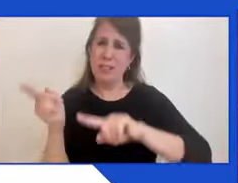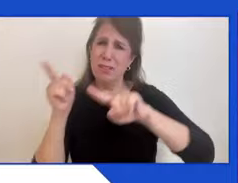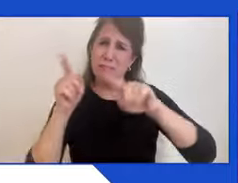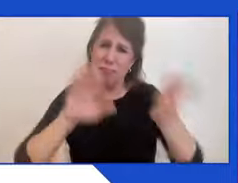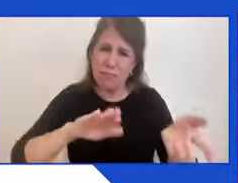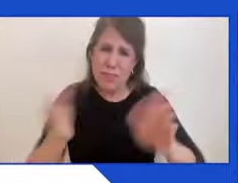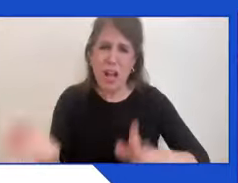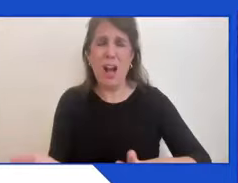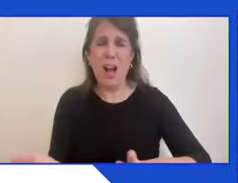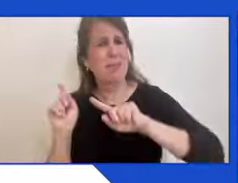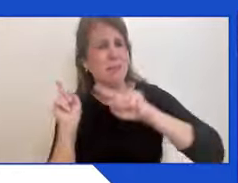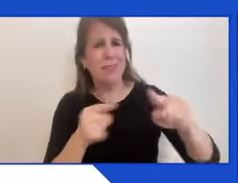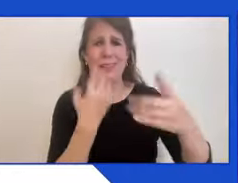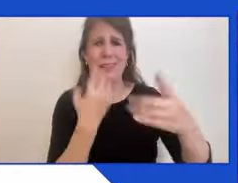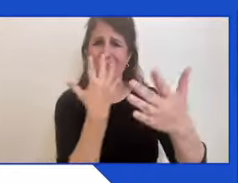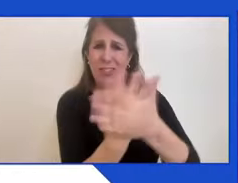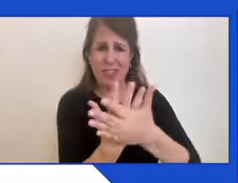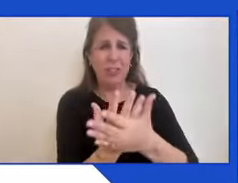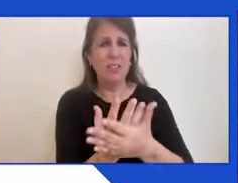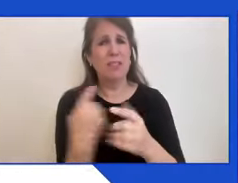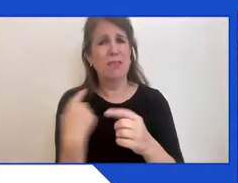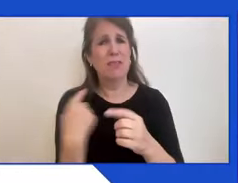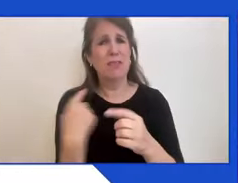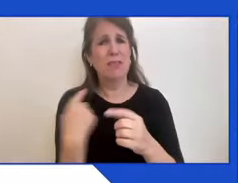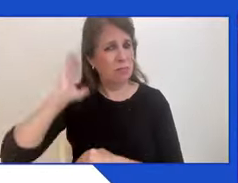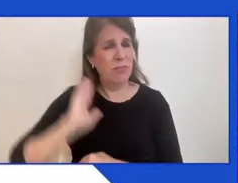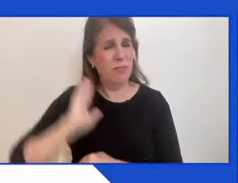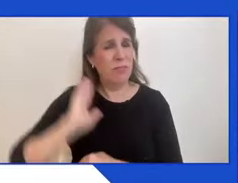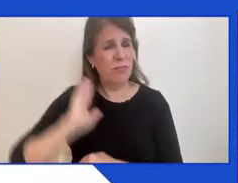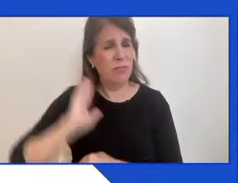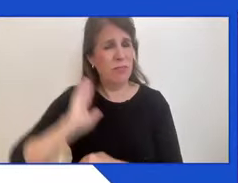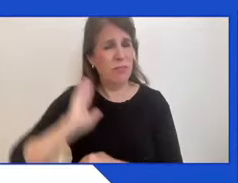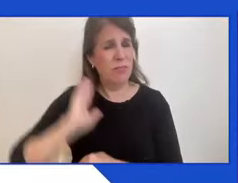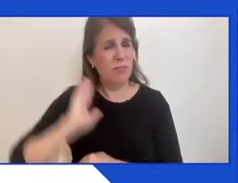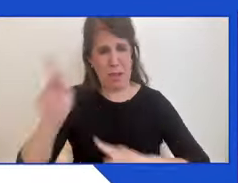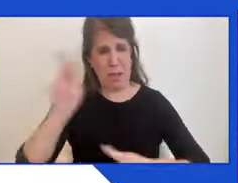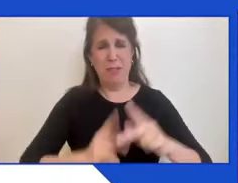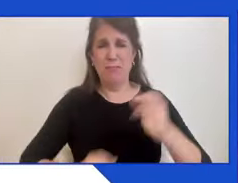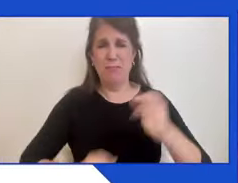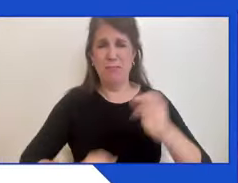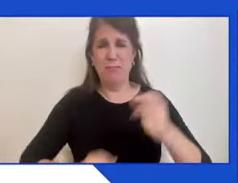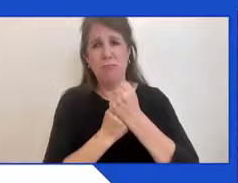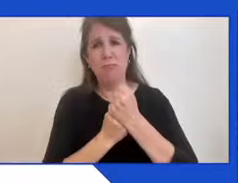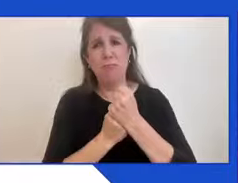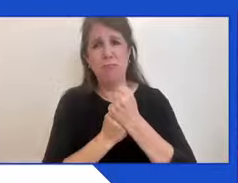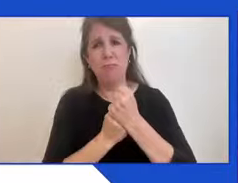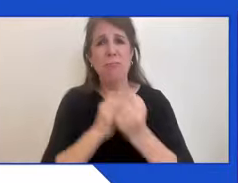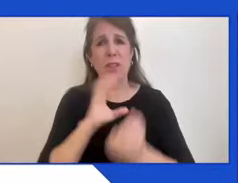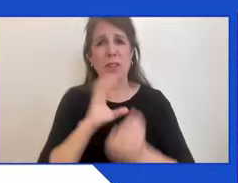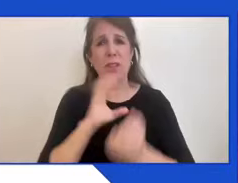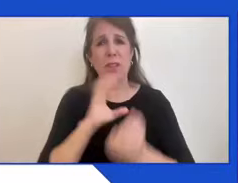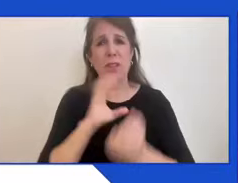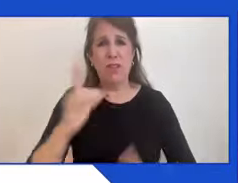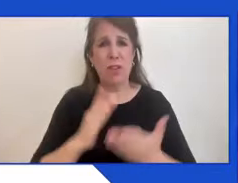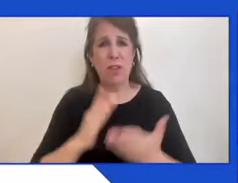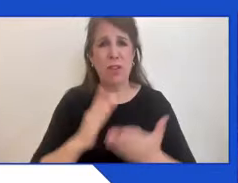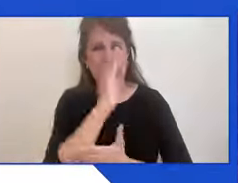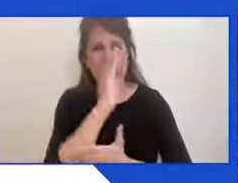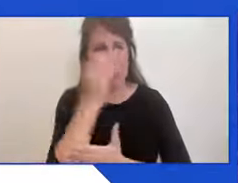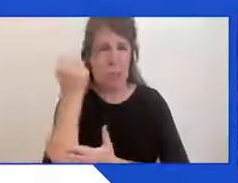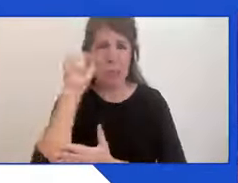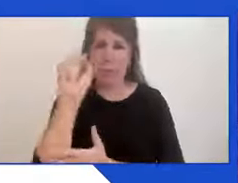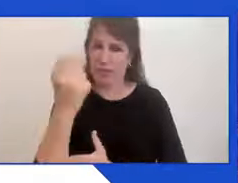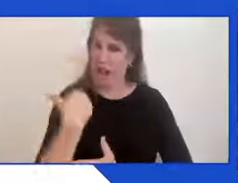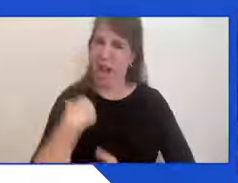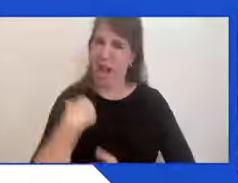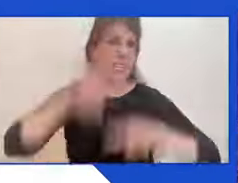the Jewish community stood with the civil rights movement, and I cannot be silent when Jews fall under attack today. I just